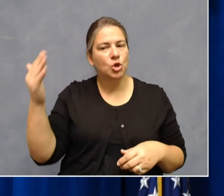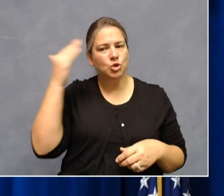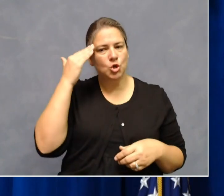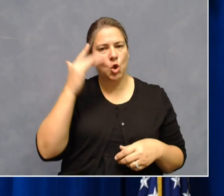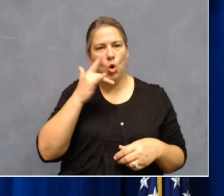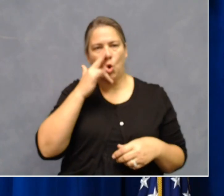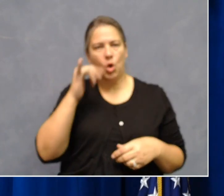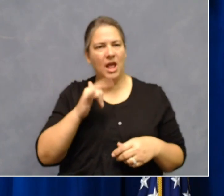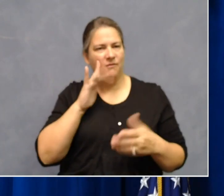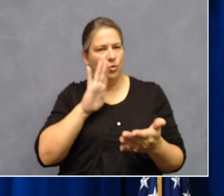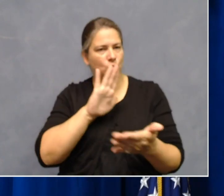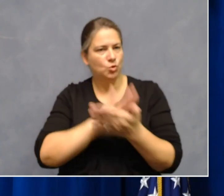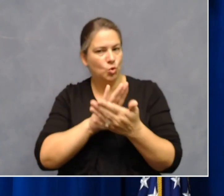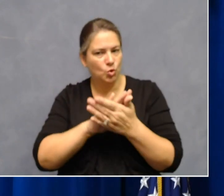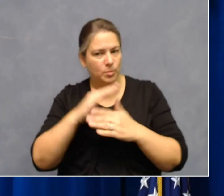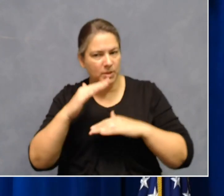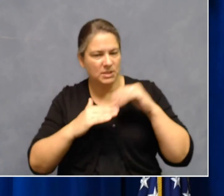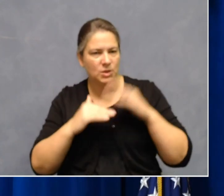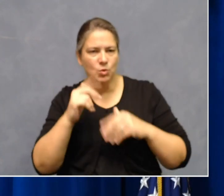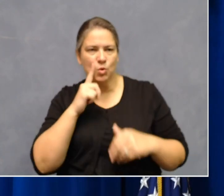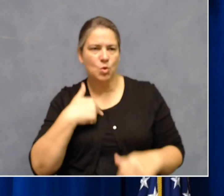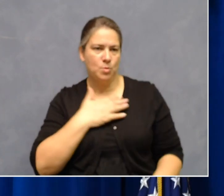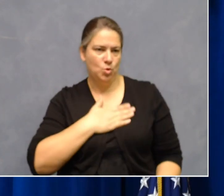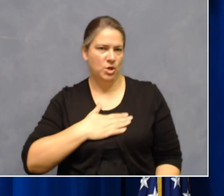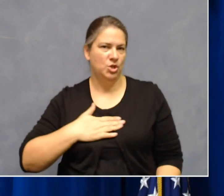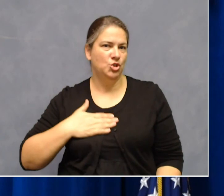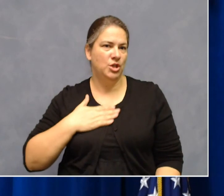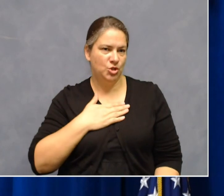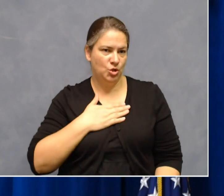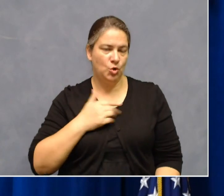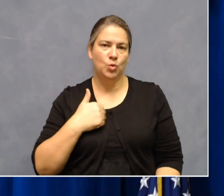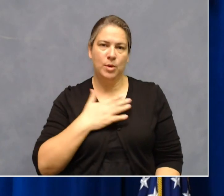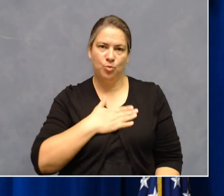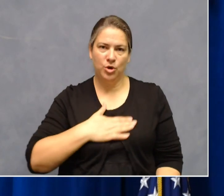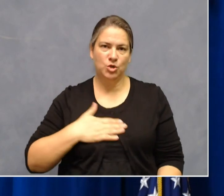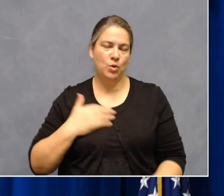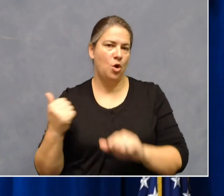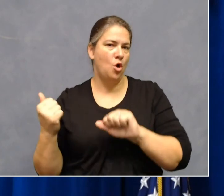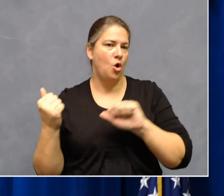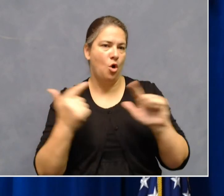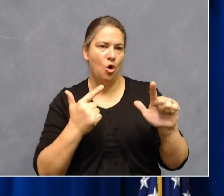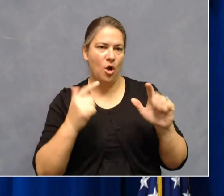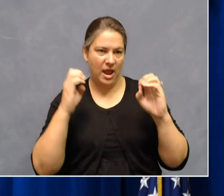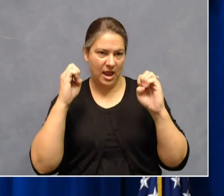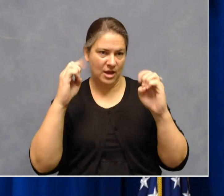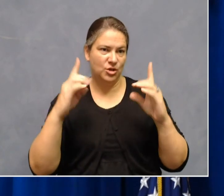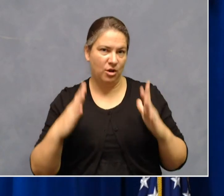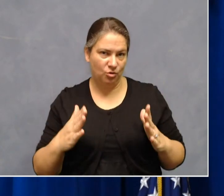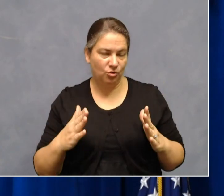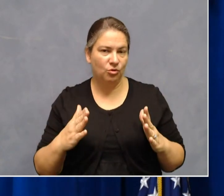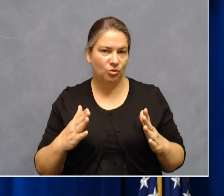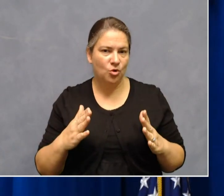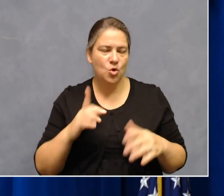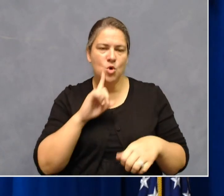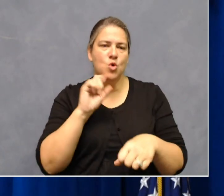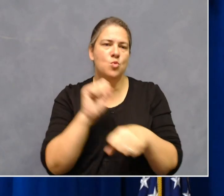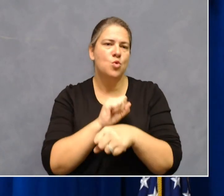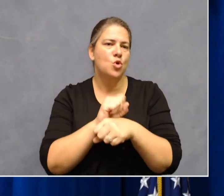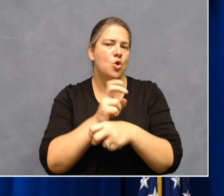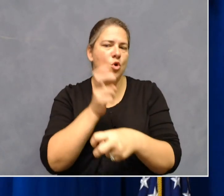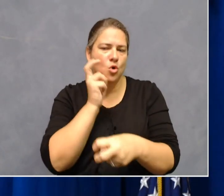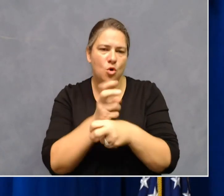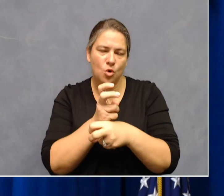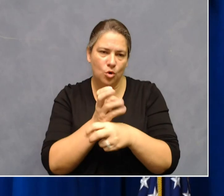really appreciate you. And like you said, we appreciate all of our educators out there working so hard during this